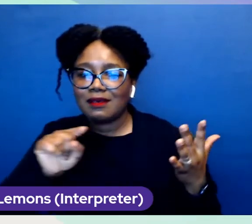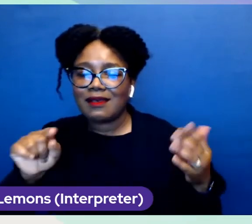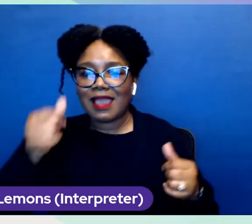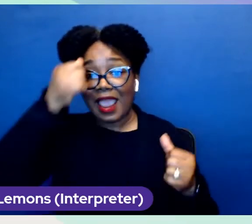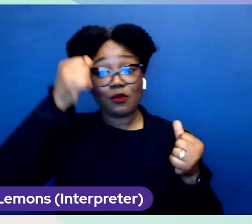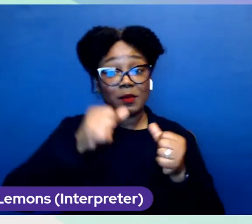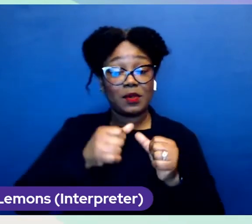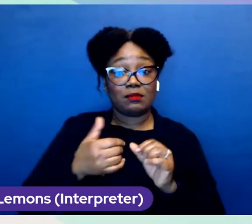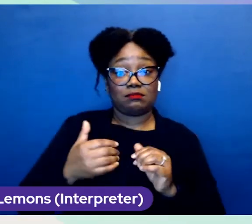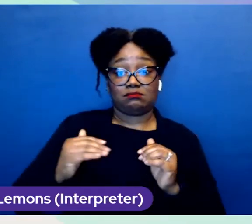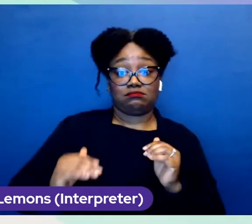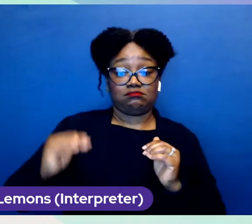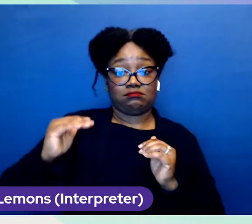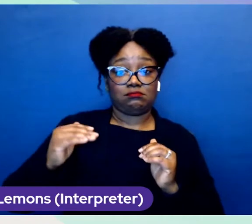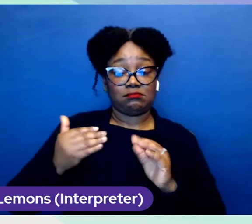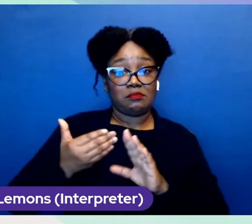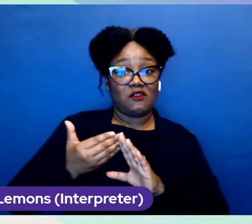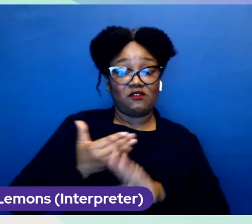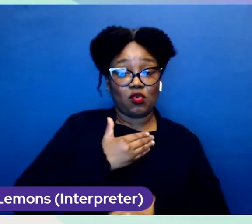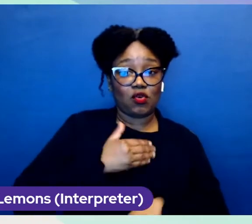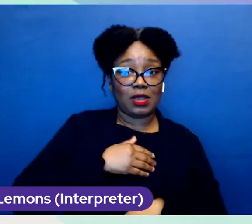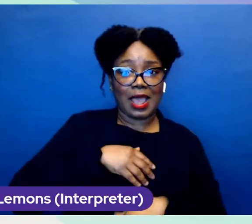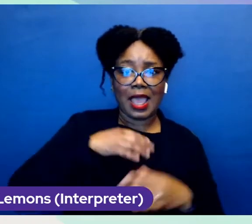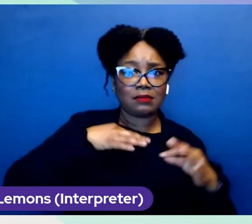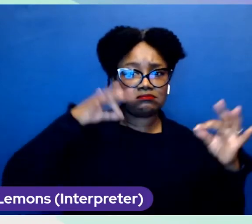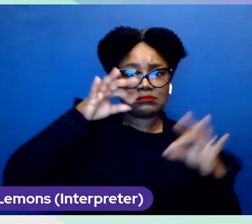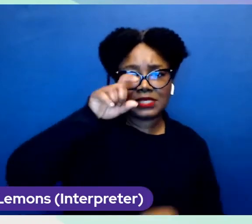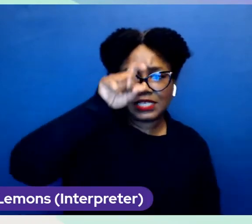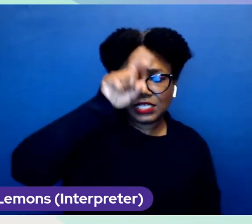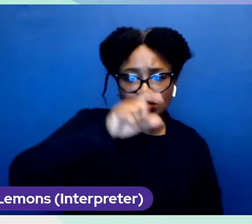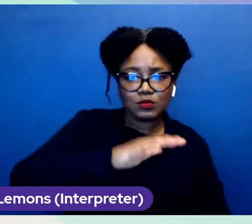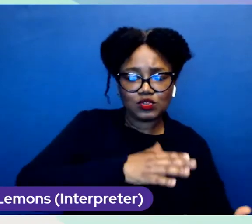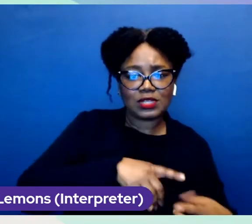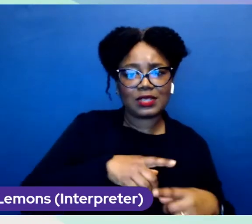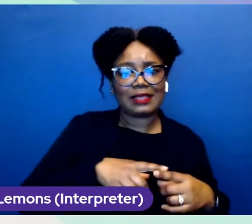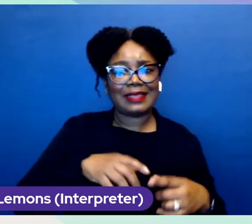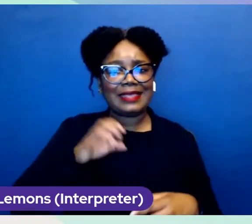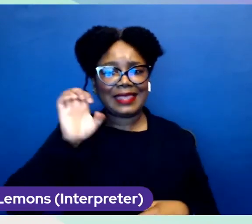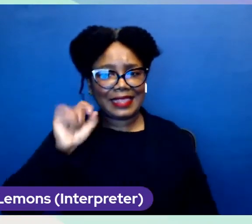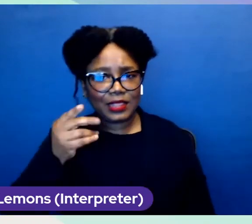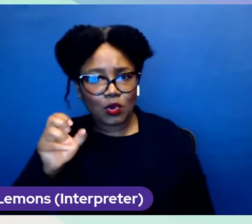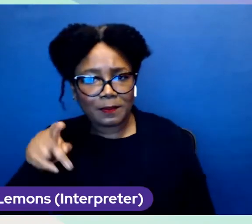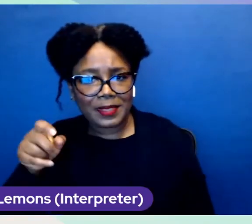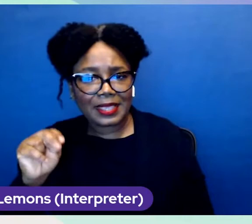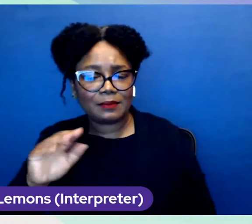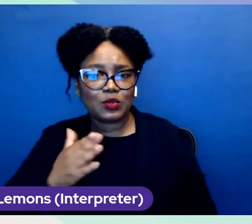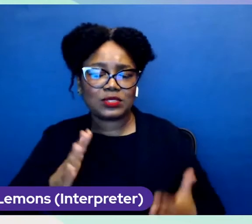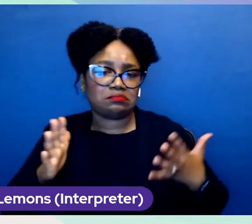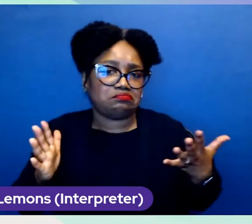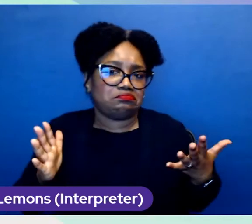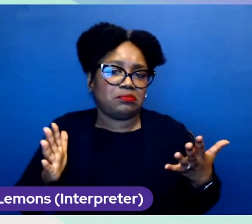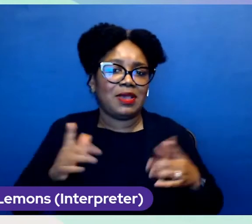never heard of, I think, Ethiopian music. And now I'm a big fan. I will, you know, intentionally go on YouTube